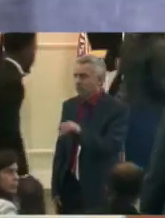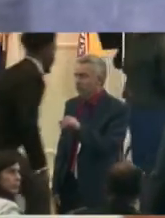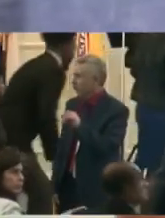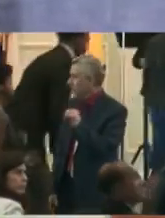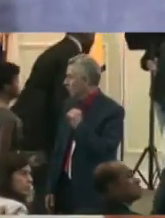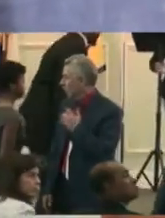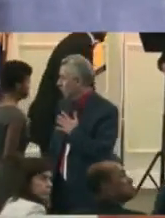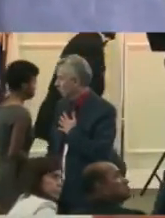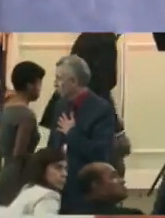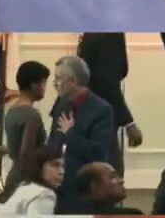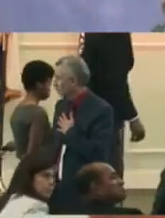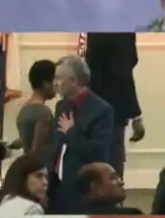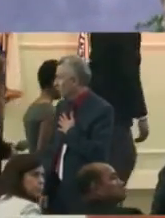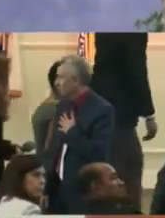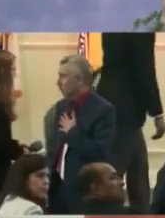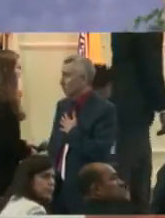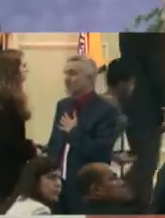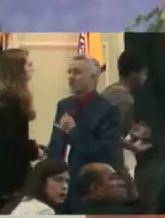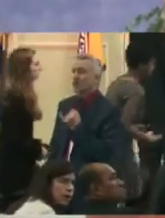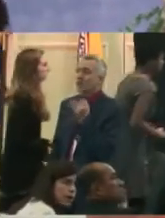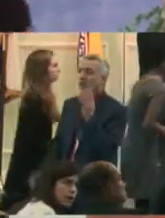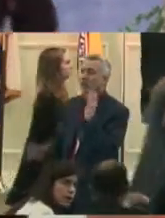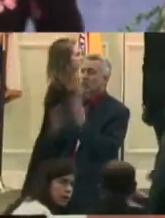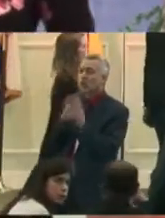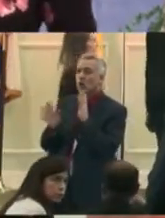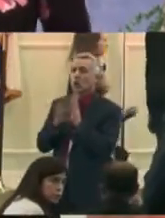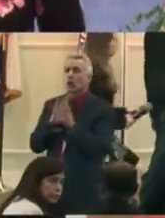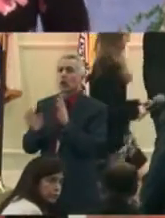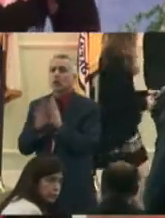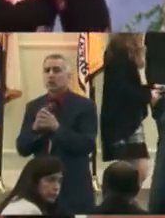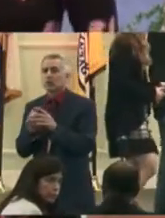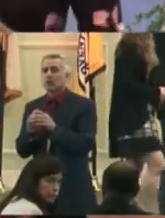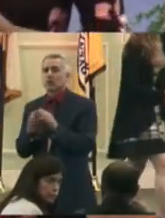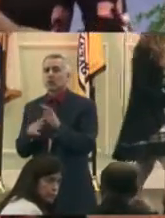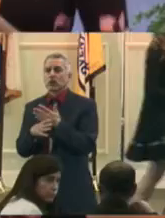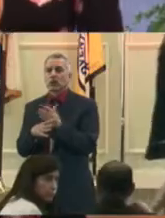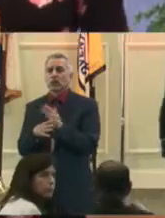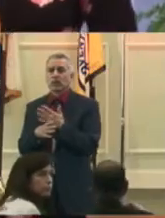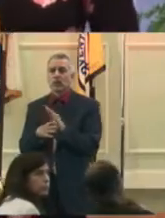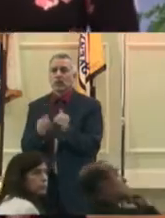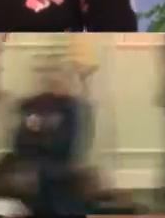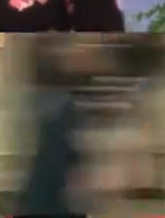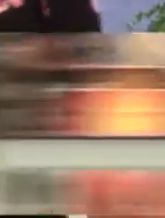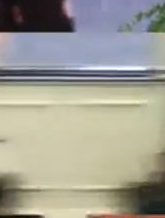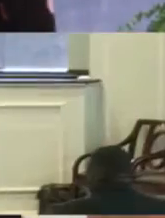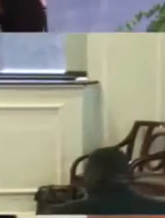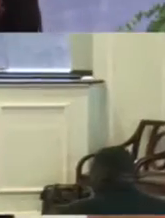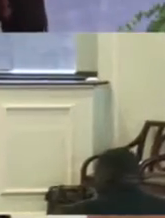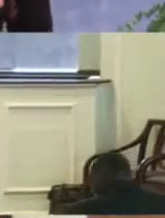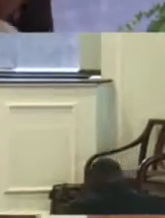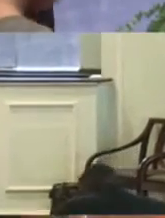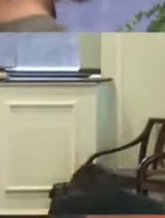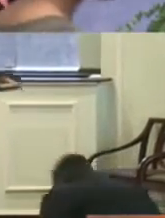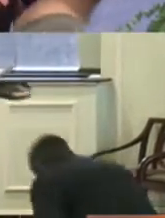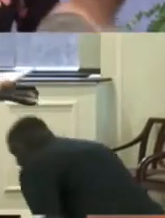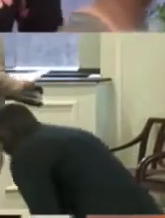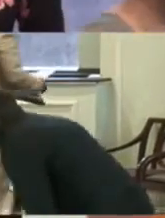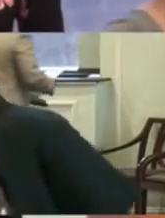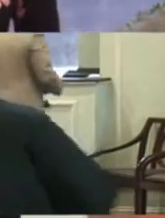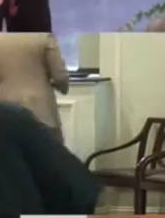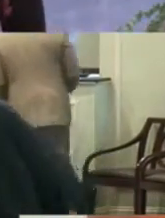if you want to pray, if you want to talk to him, if you want to share something with him, he'll be there. So please be aware of that.